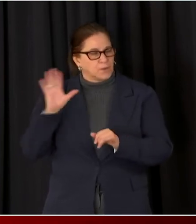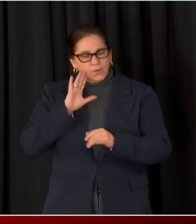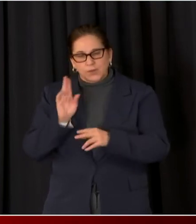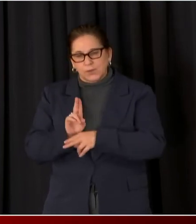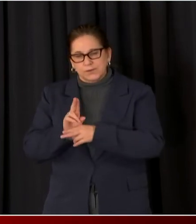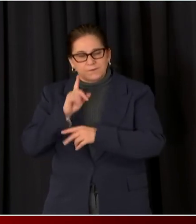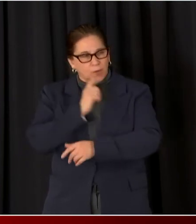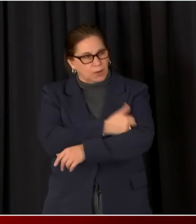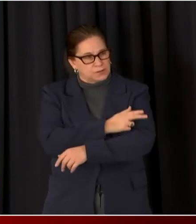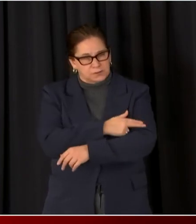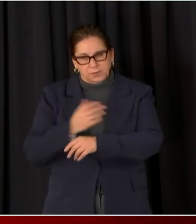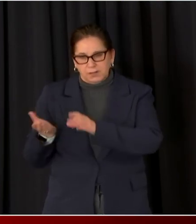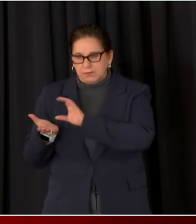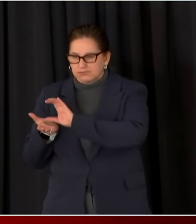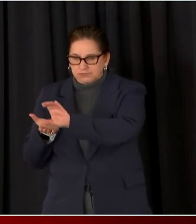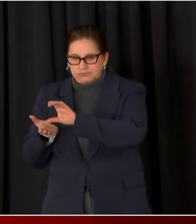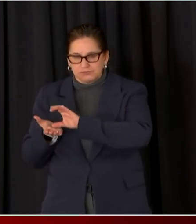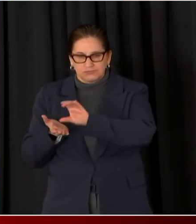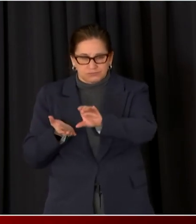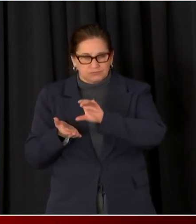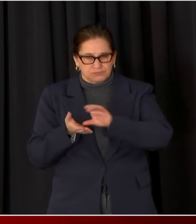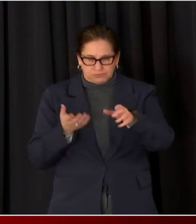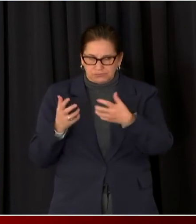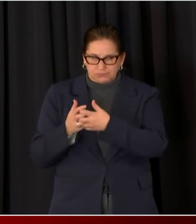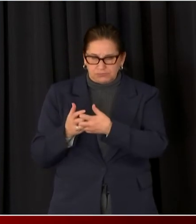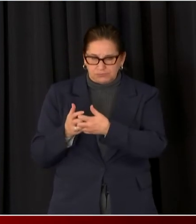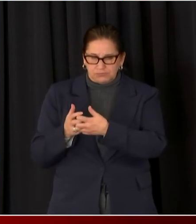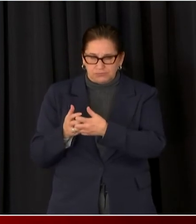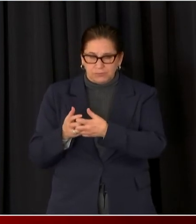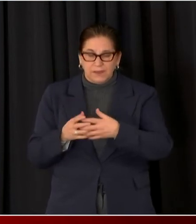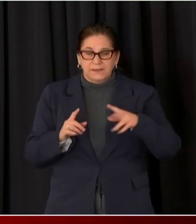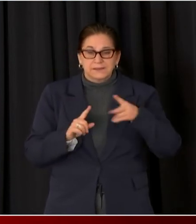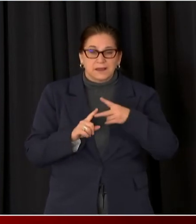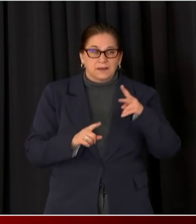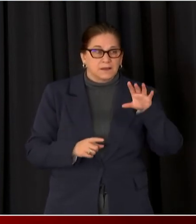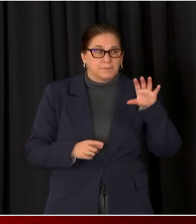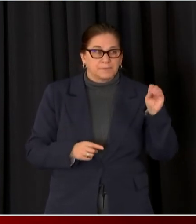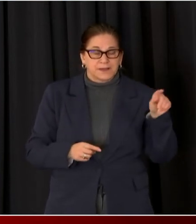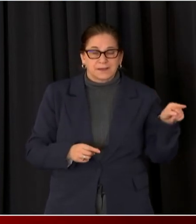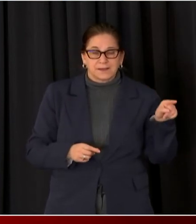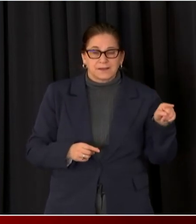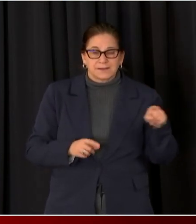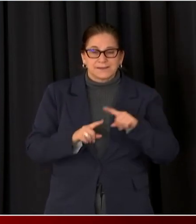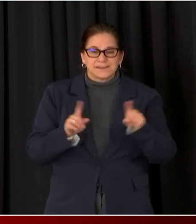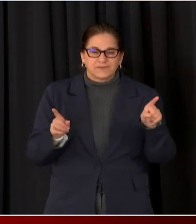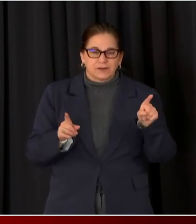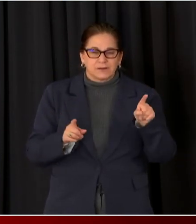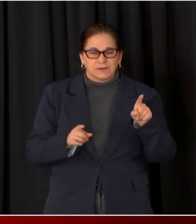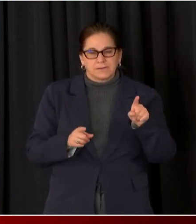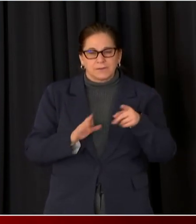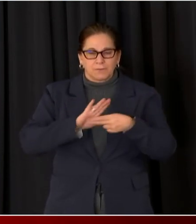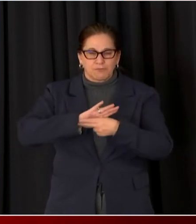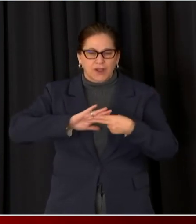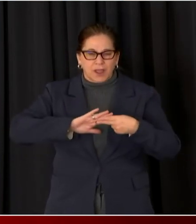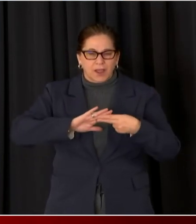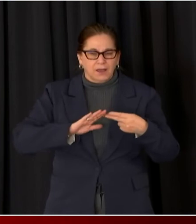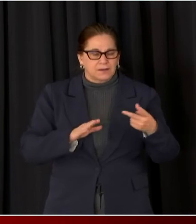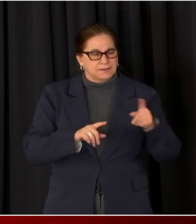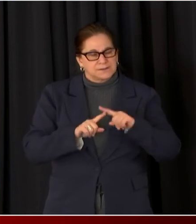that storage capacity. And then as the second vaccine comes on board, we'll have more flexibility to put that